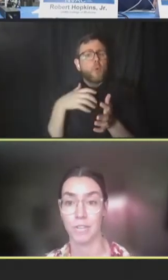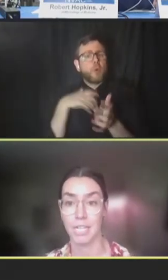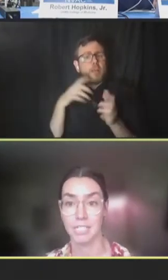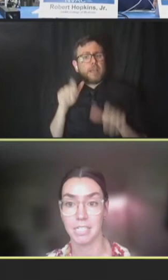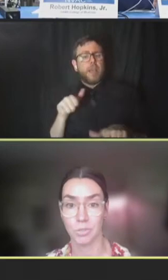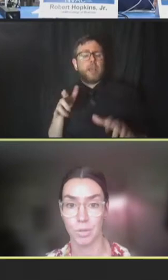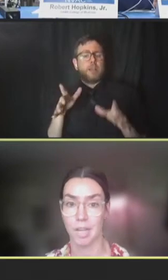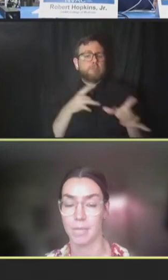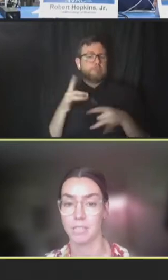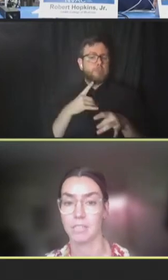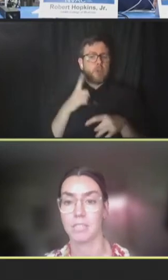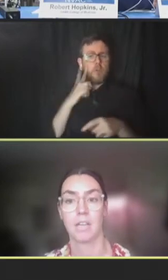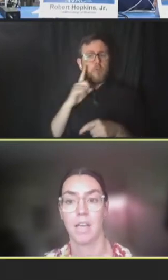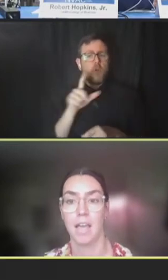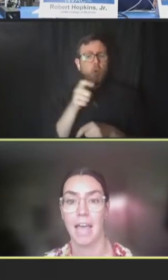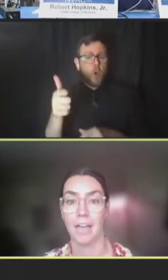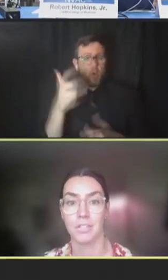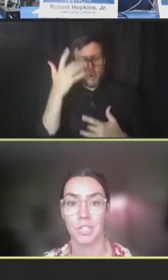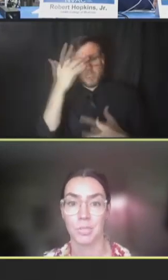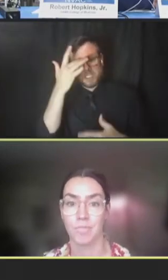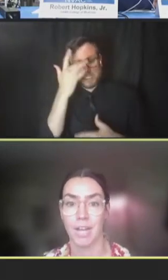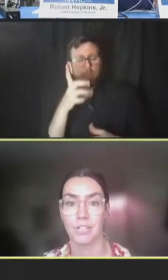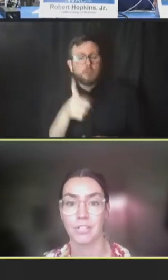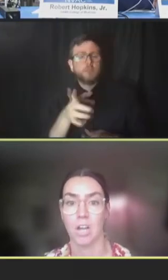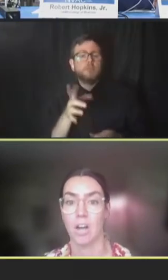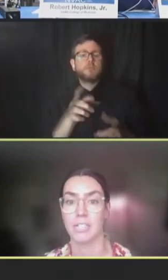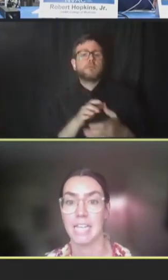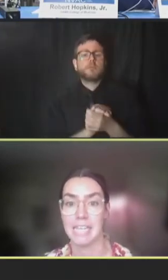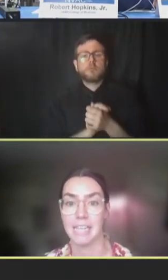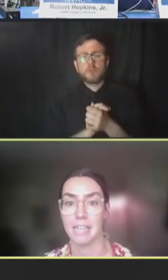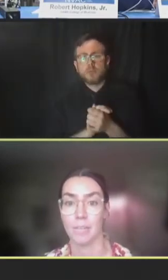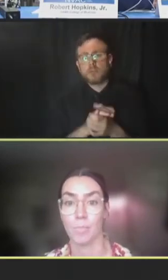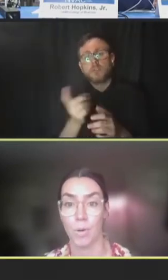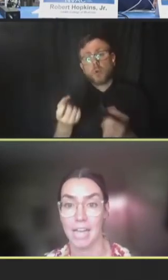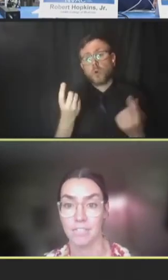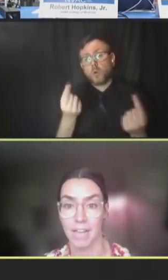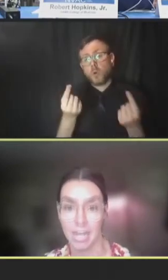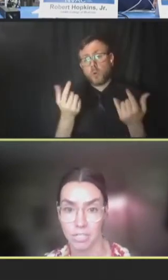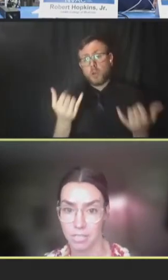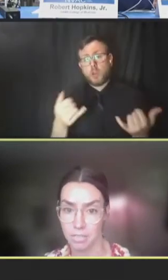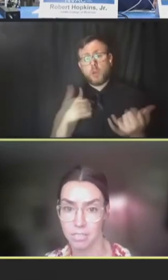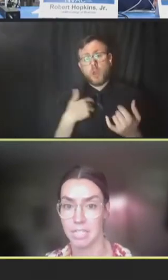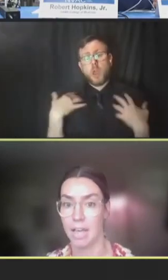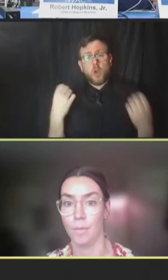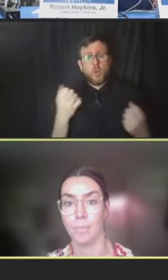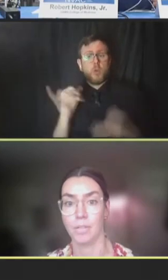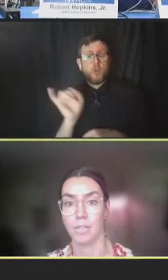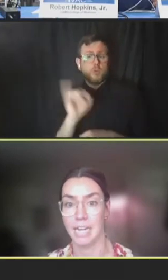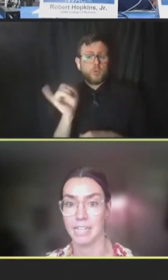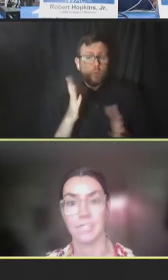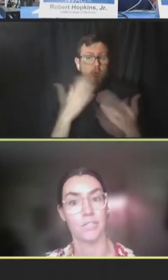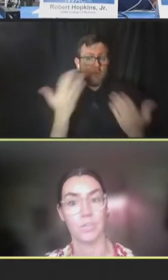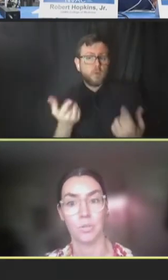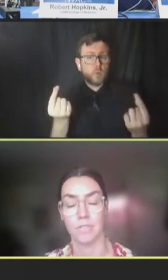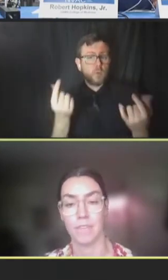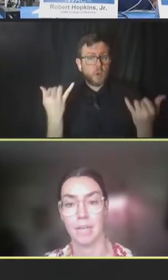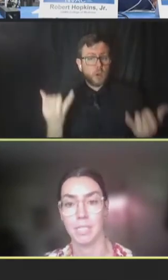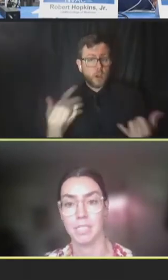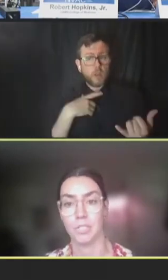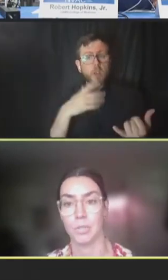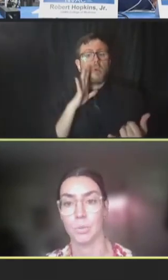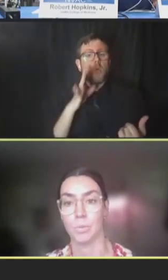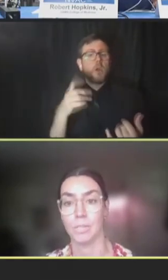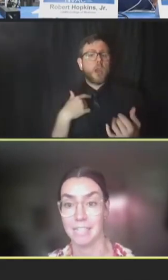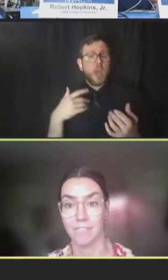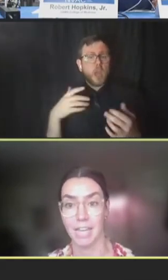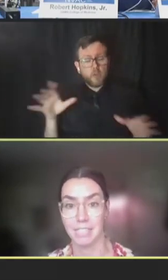To address these shortcomings, health insurance providers are taking proactive actions to help connect individuals and